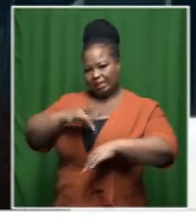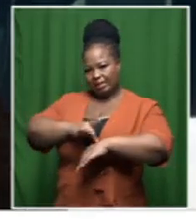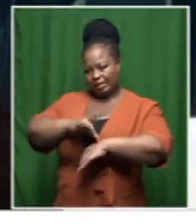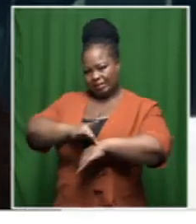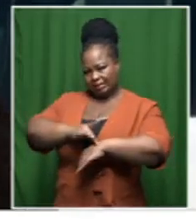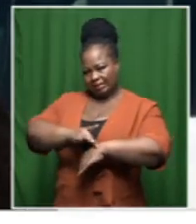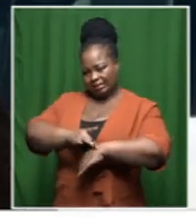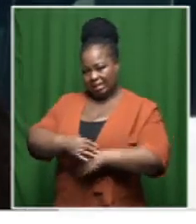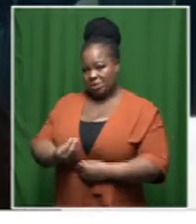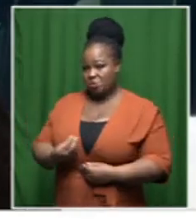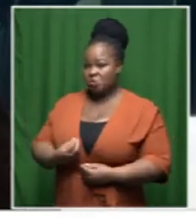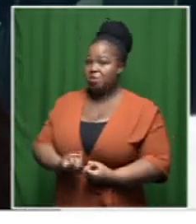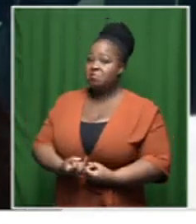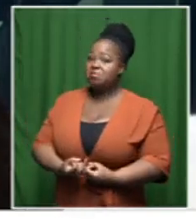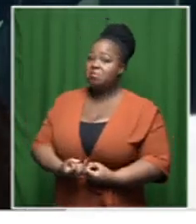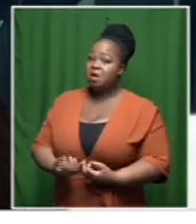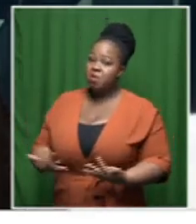killing